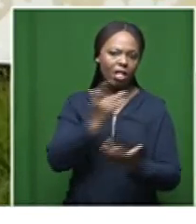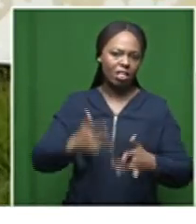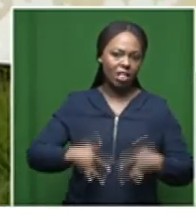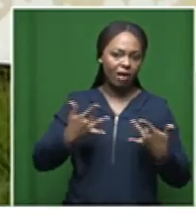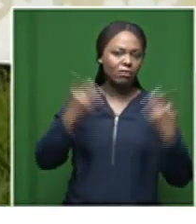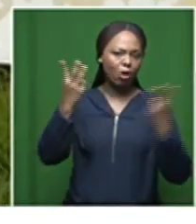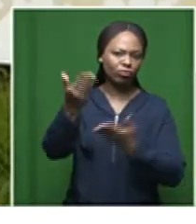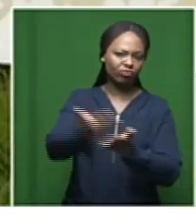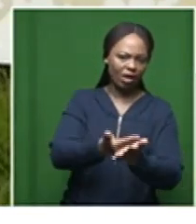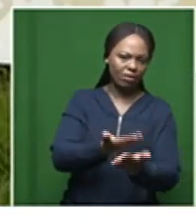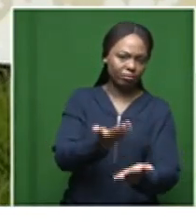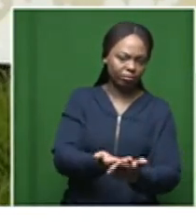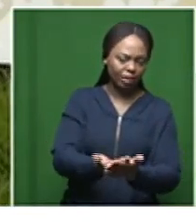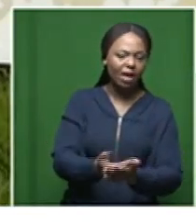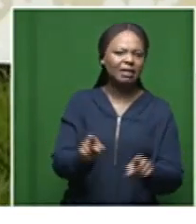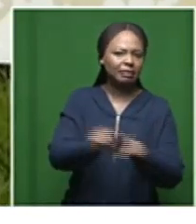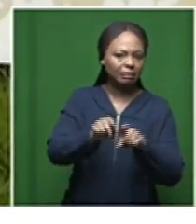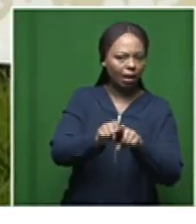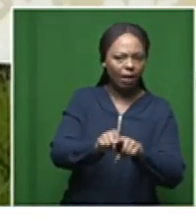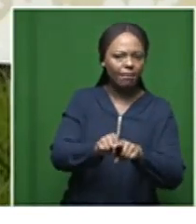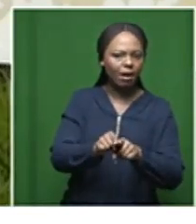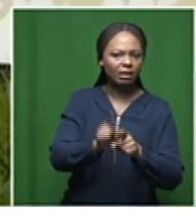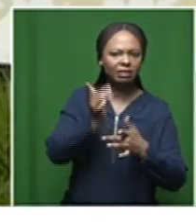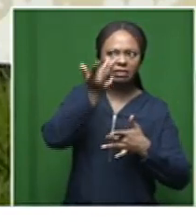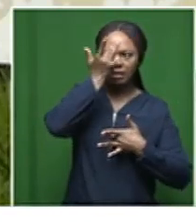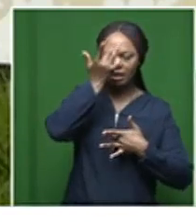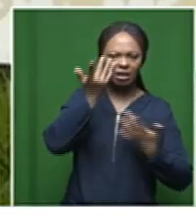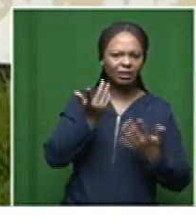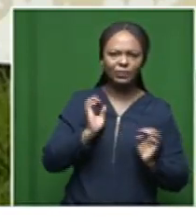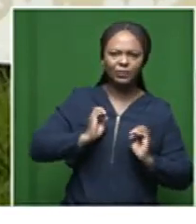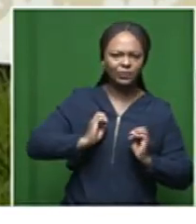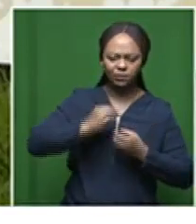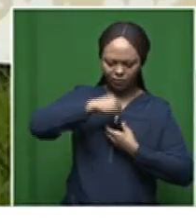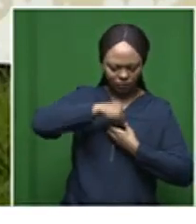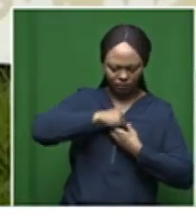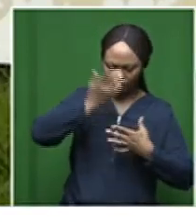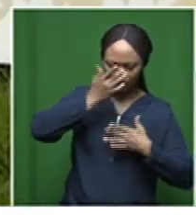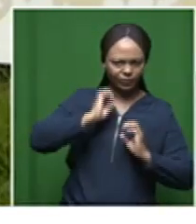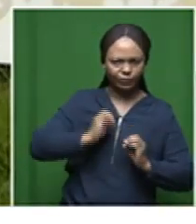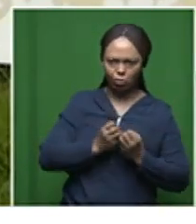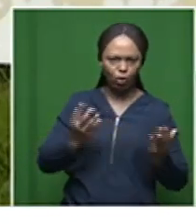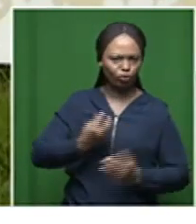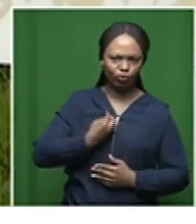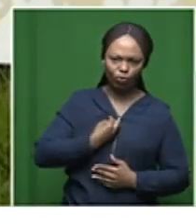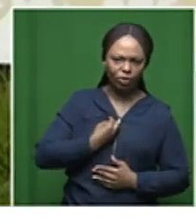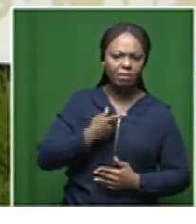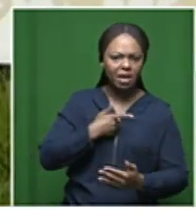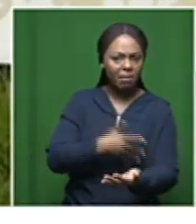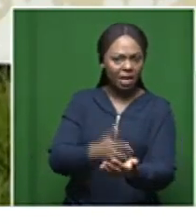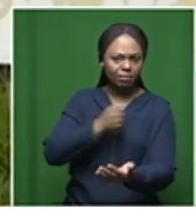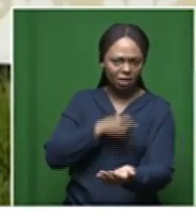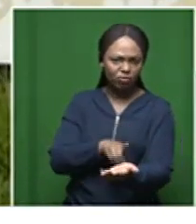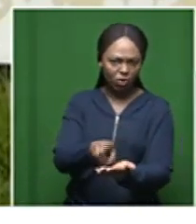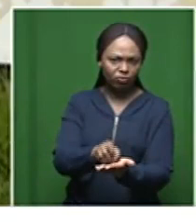lives, and we're not sick. We don't have any sicknesses, and I've donated blood